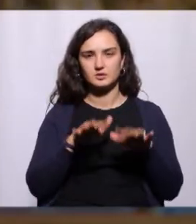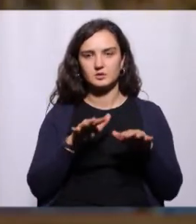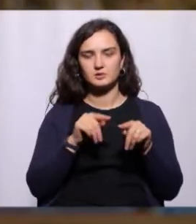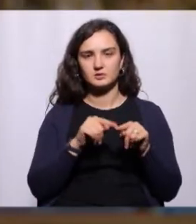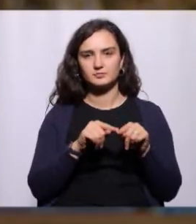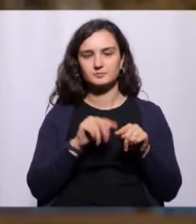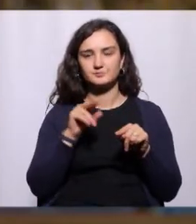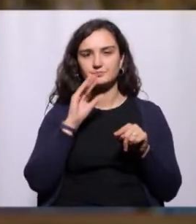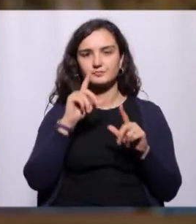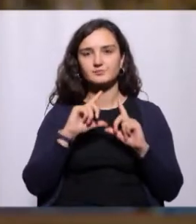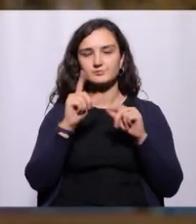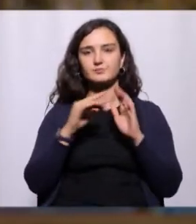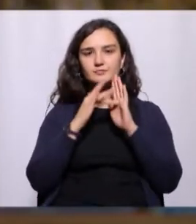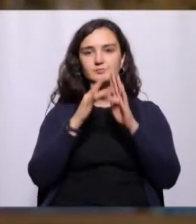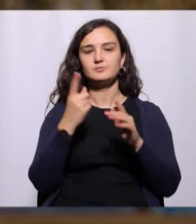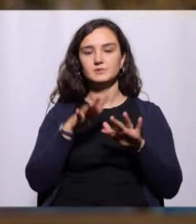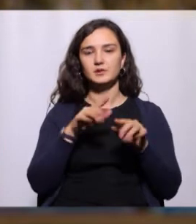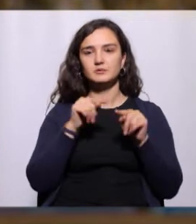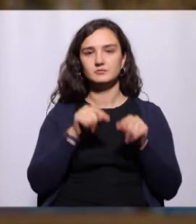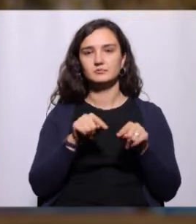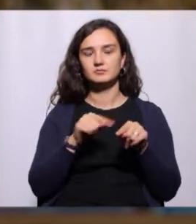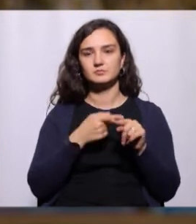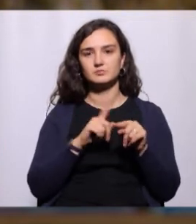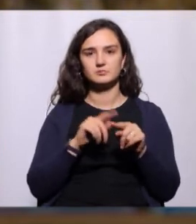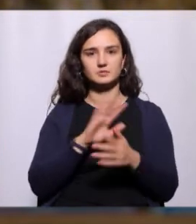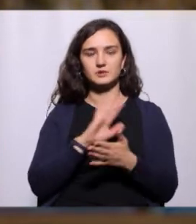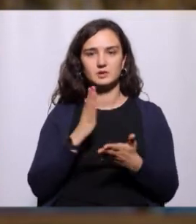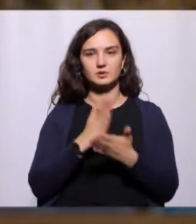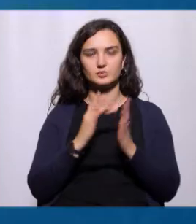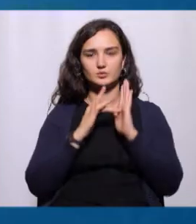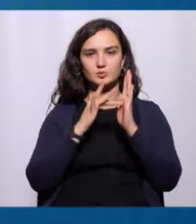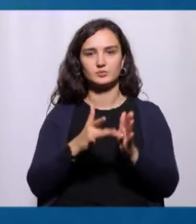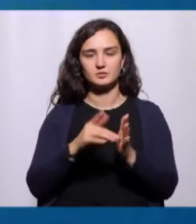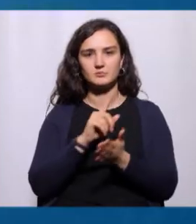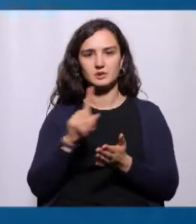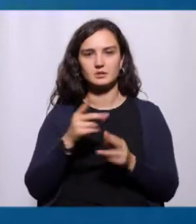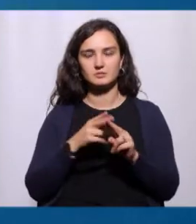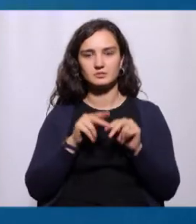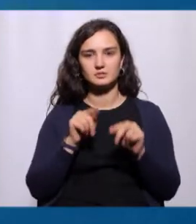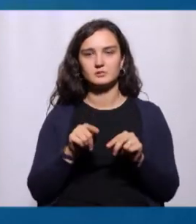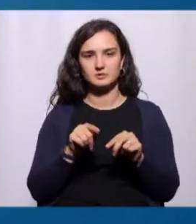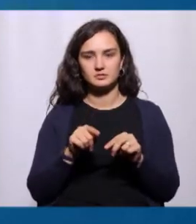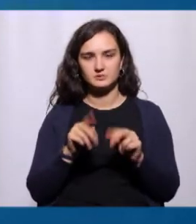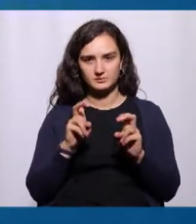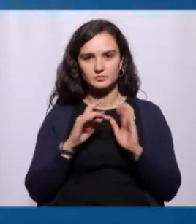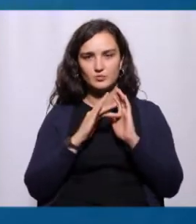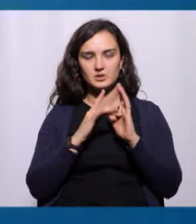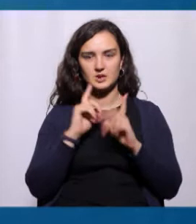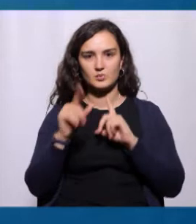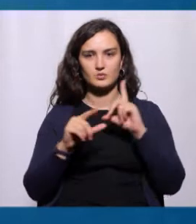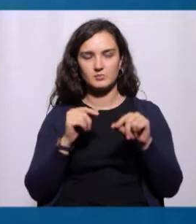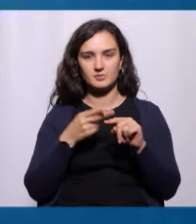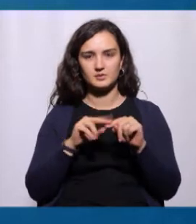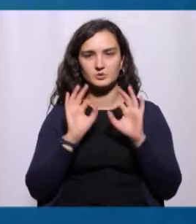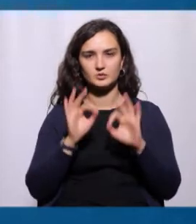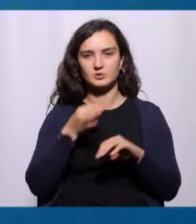location. And when you travel to one location, it is not a tour, but a trip. And the